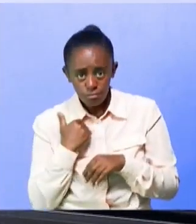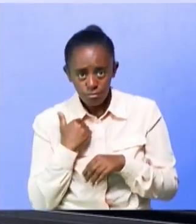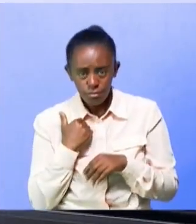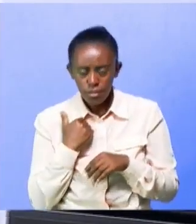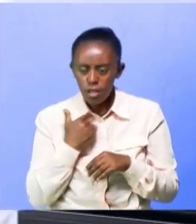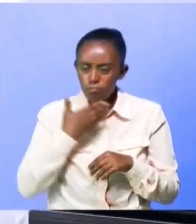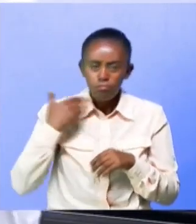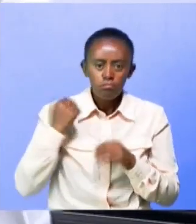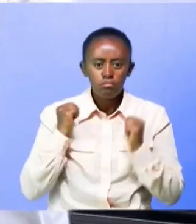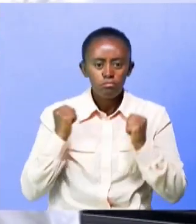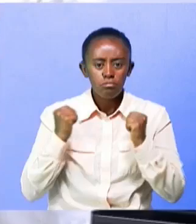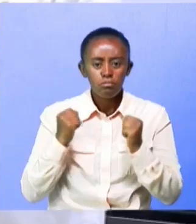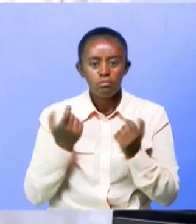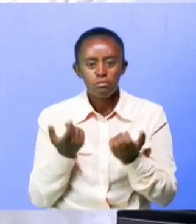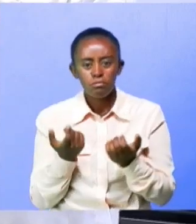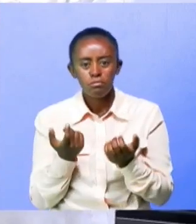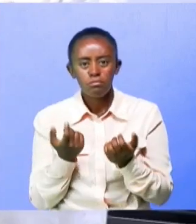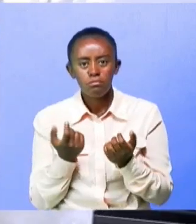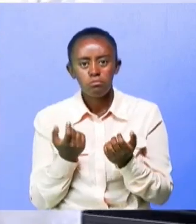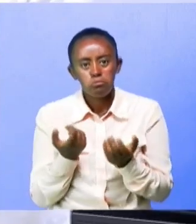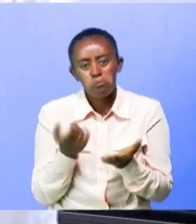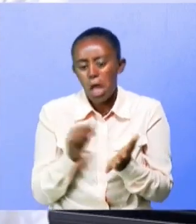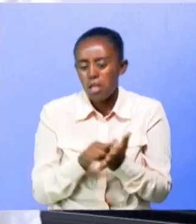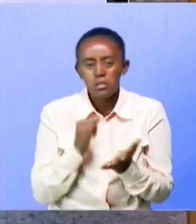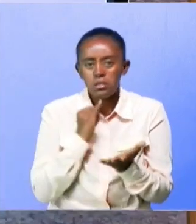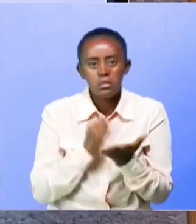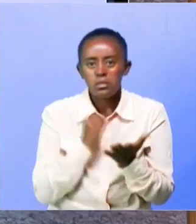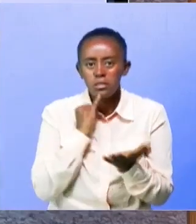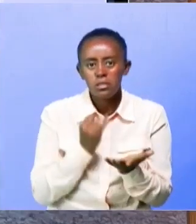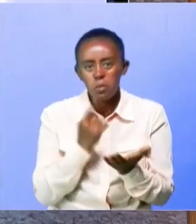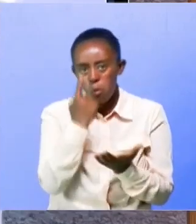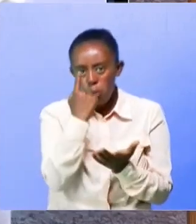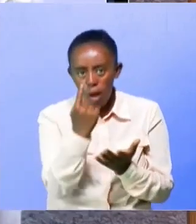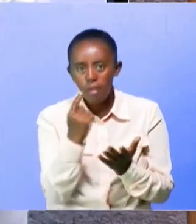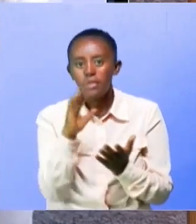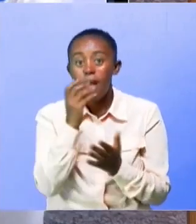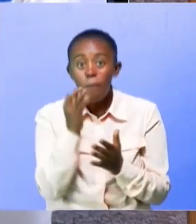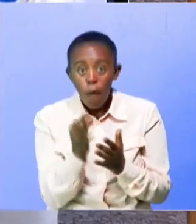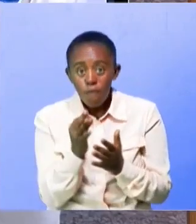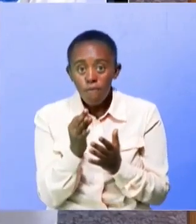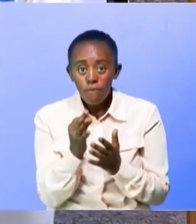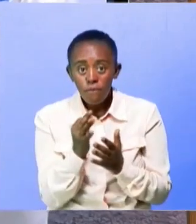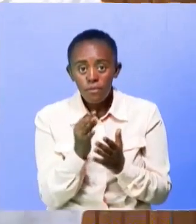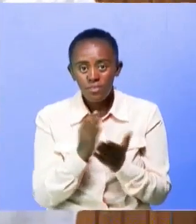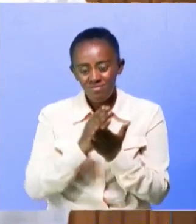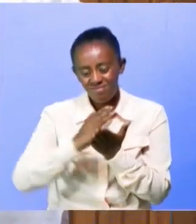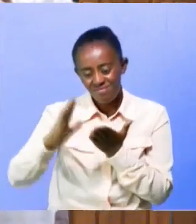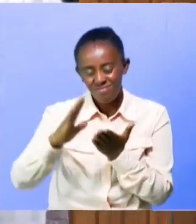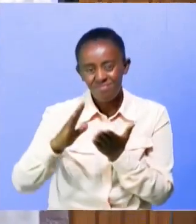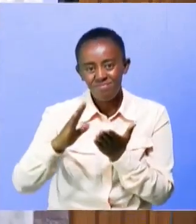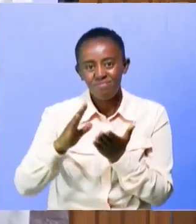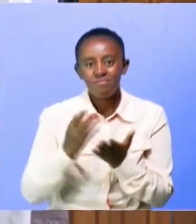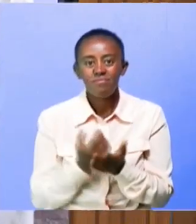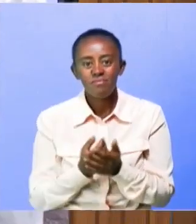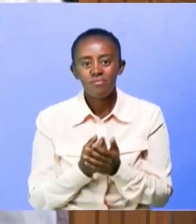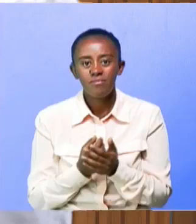better than them. That is it. This is one type of what? Avoiding or to keep their